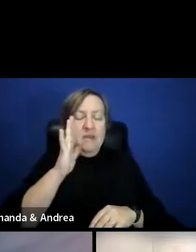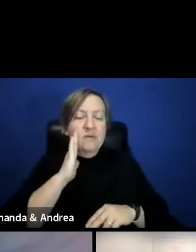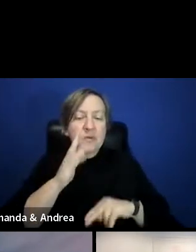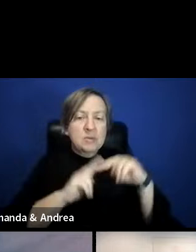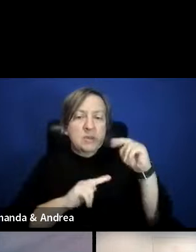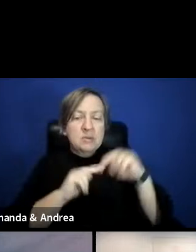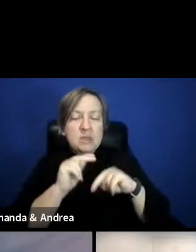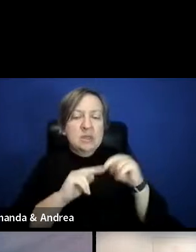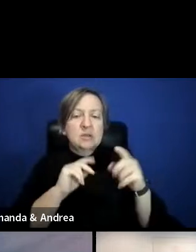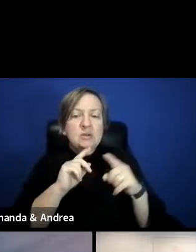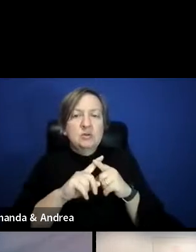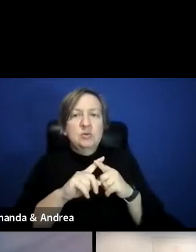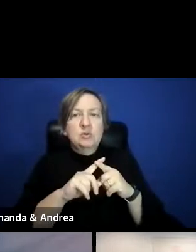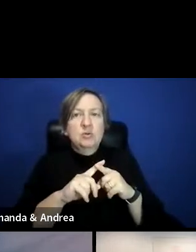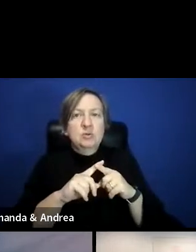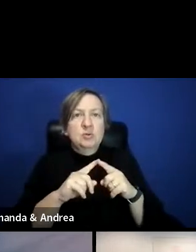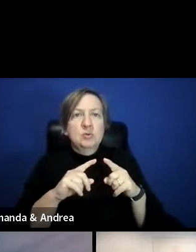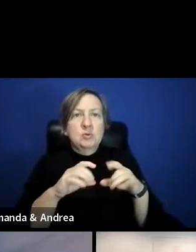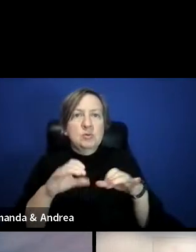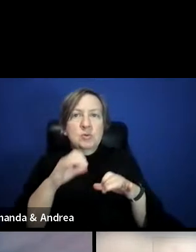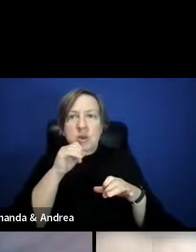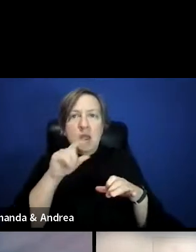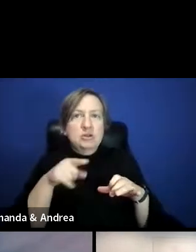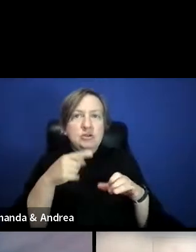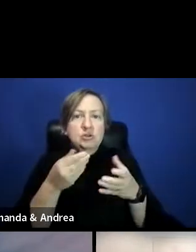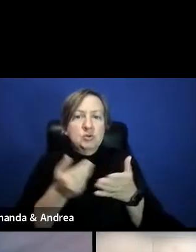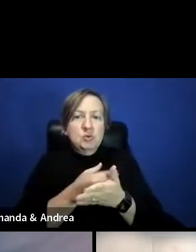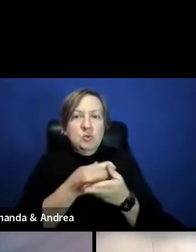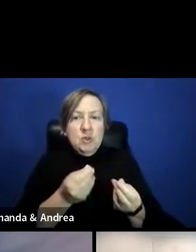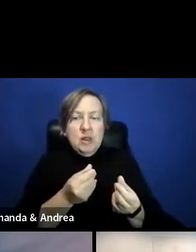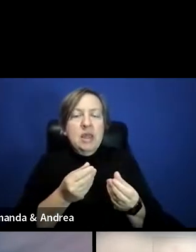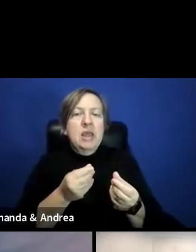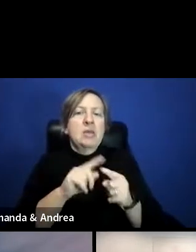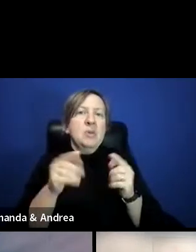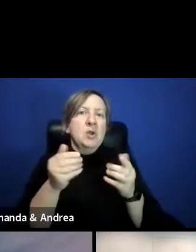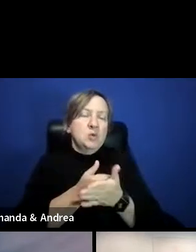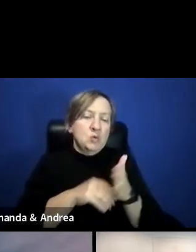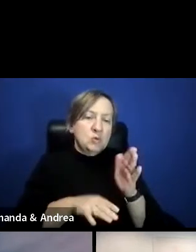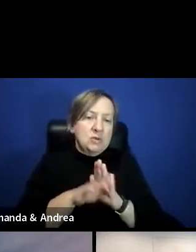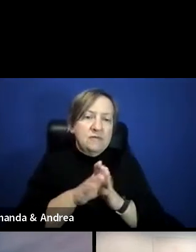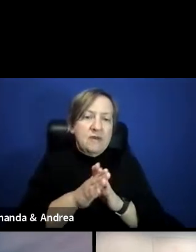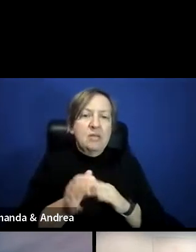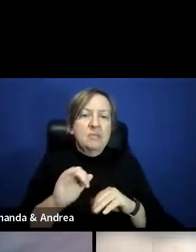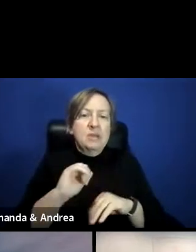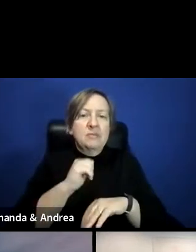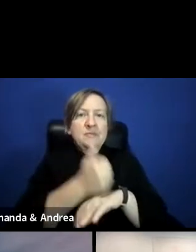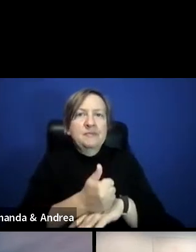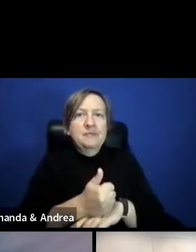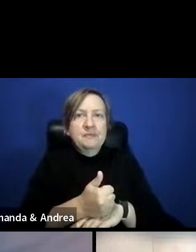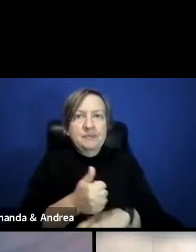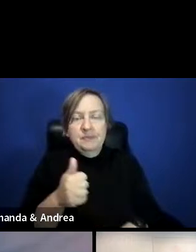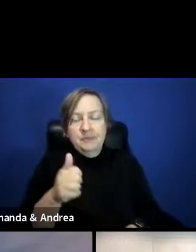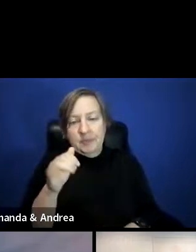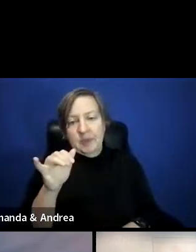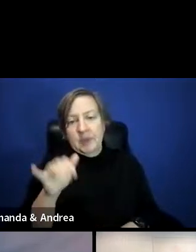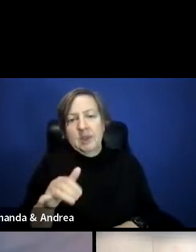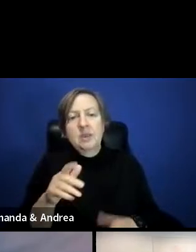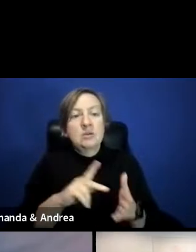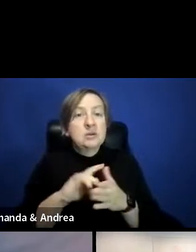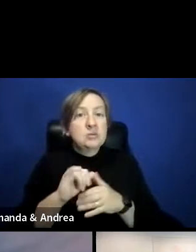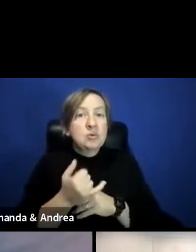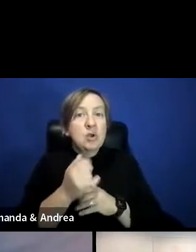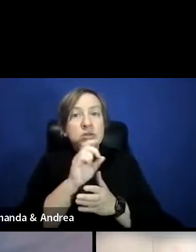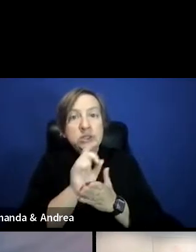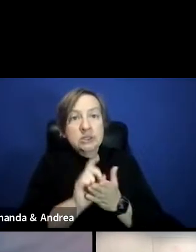accommodate not only creating new land, but to accommodate new development on top. The project design that